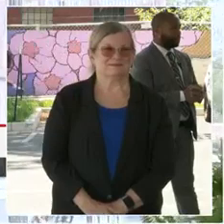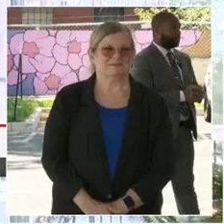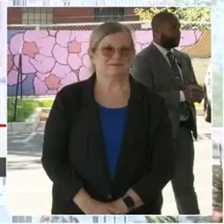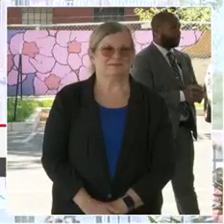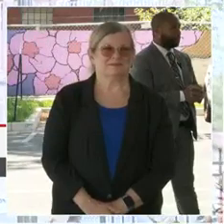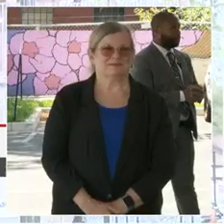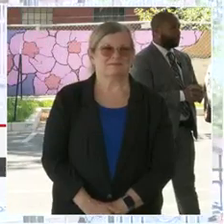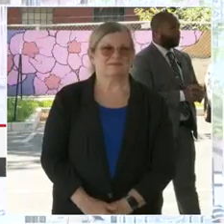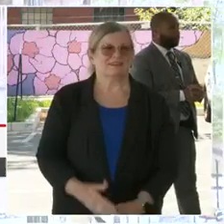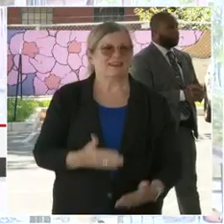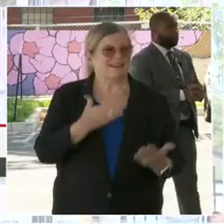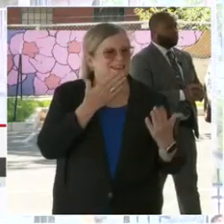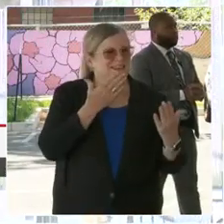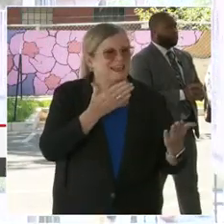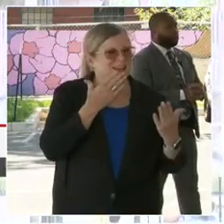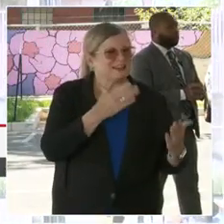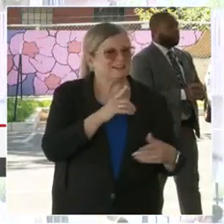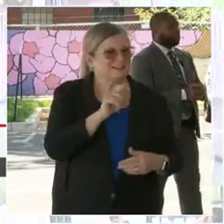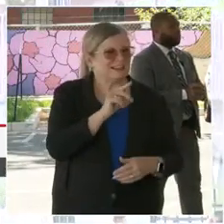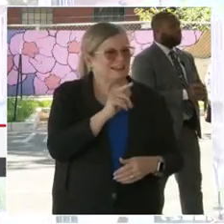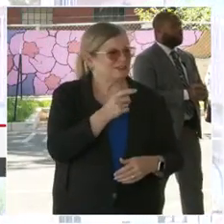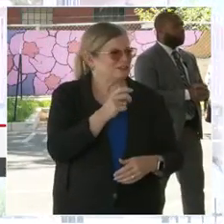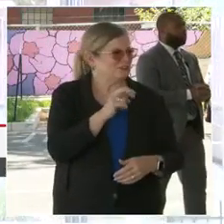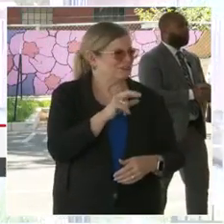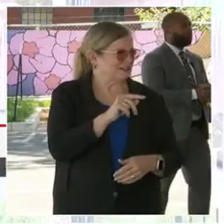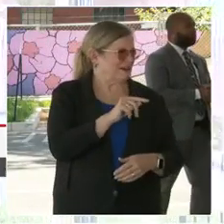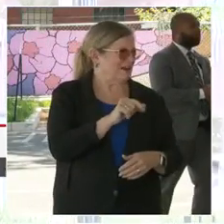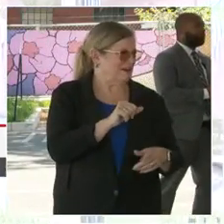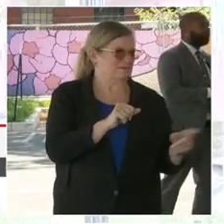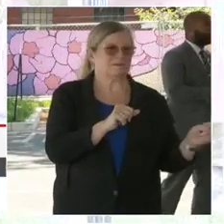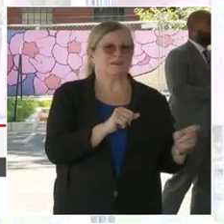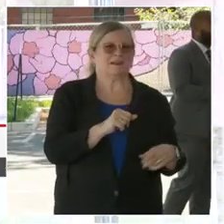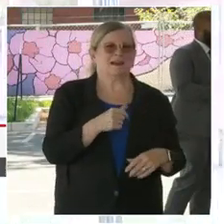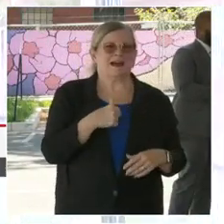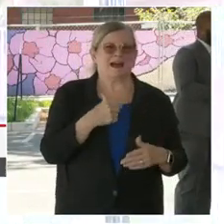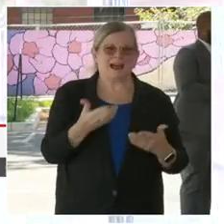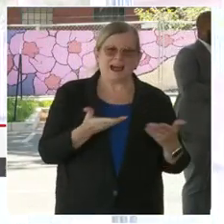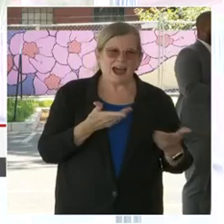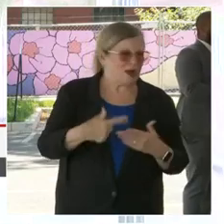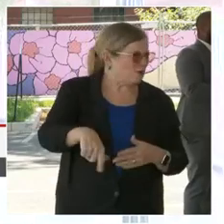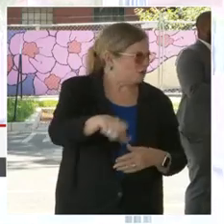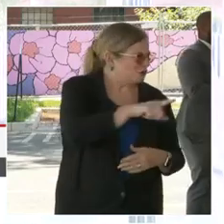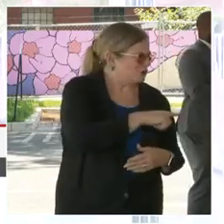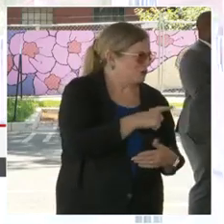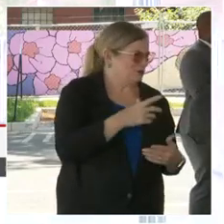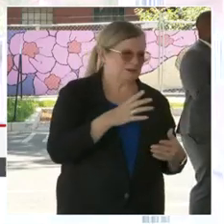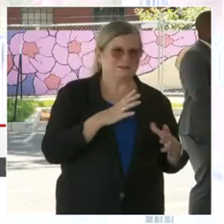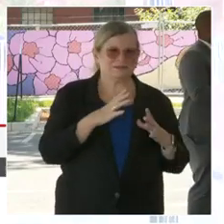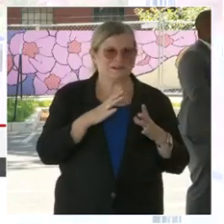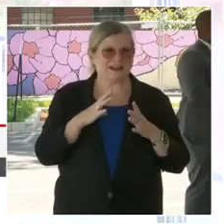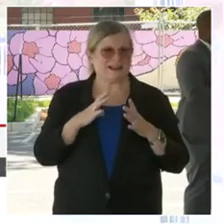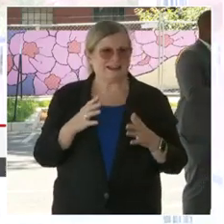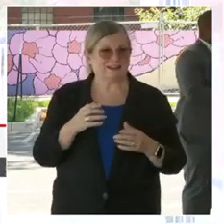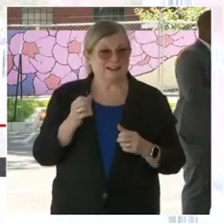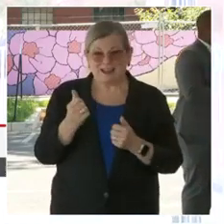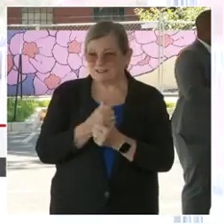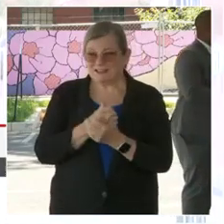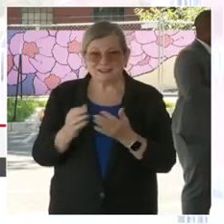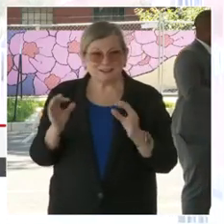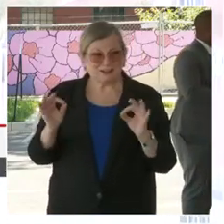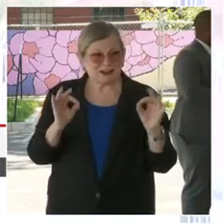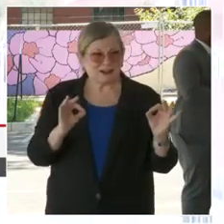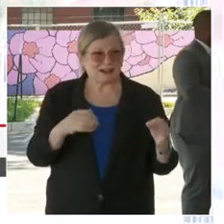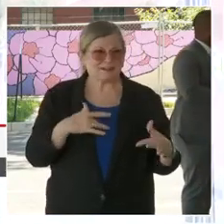Thank you, Latrina. That was a great introduction. How's everybody doing out there today? I'm super